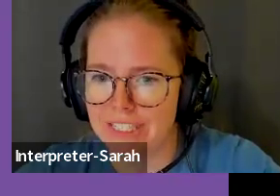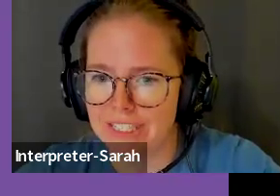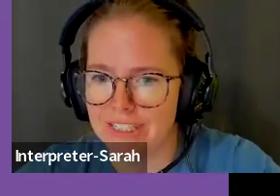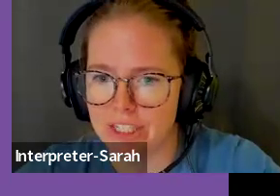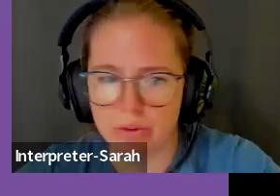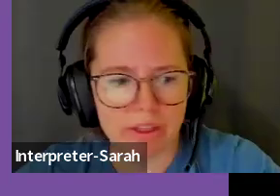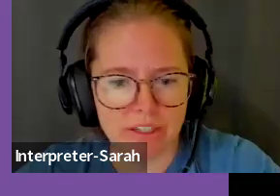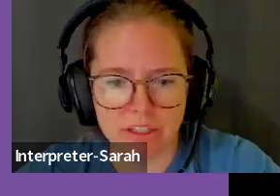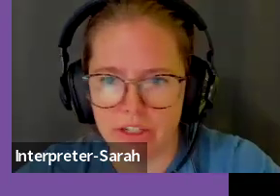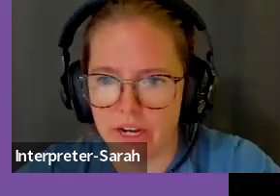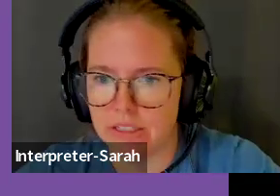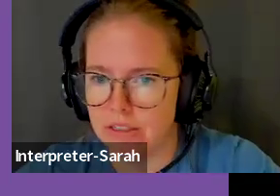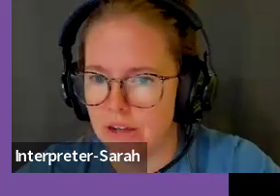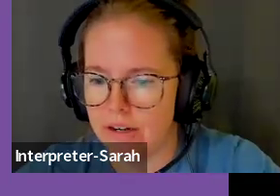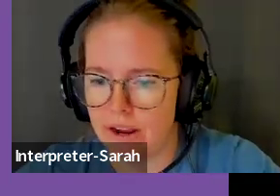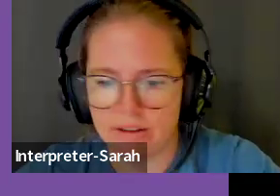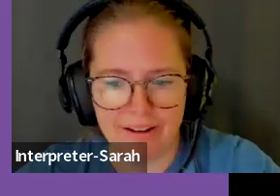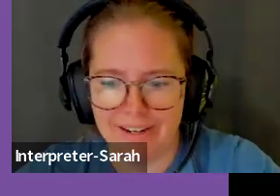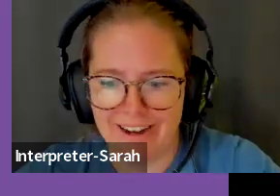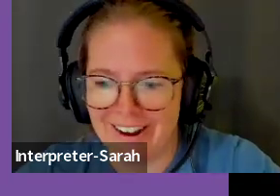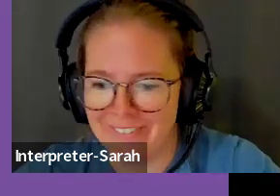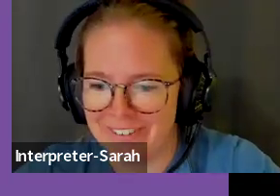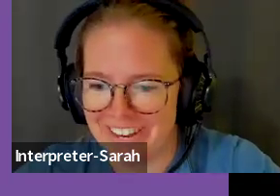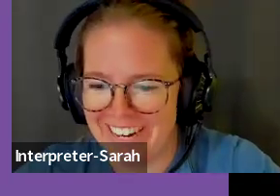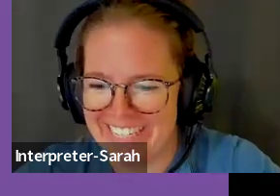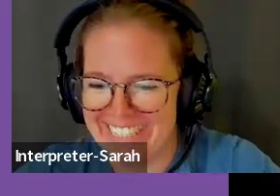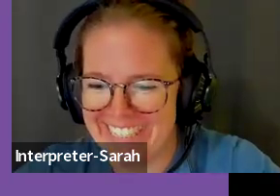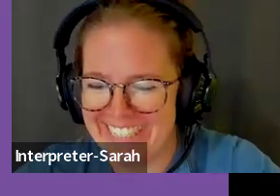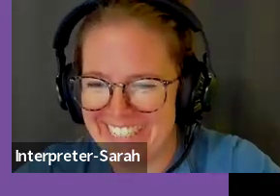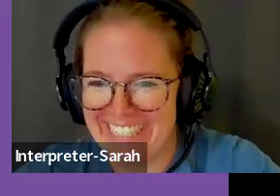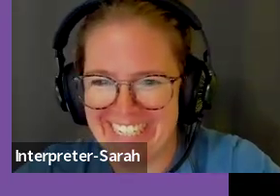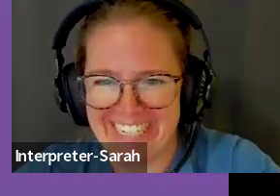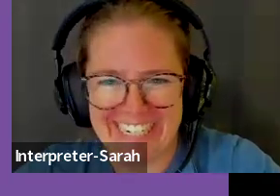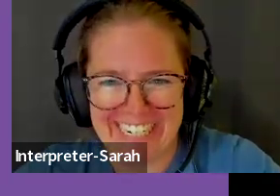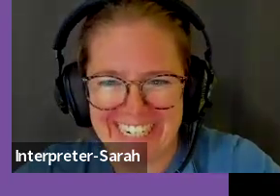Are you guys still with us? Or are you guys nodding off over there?